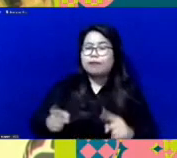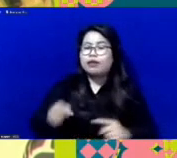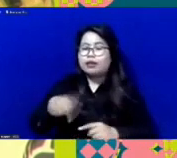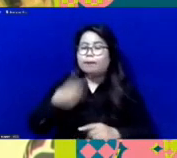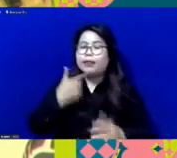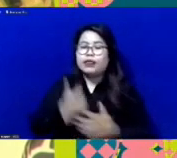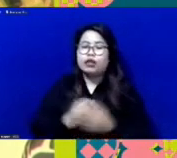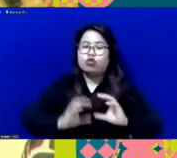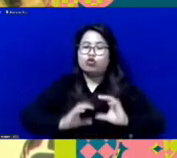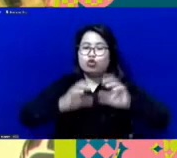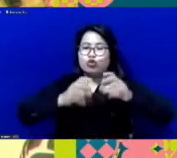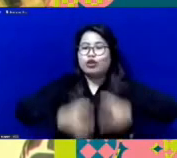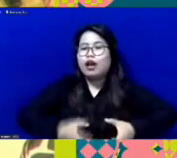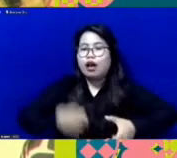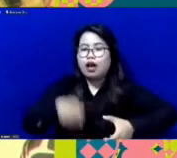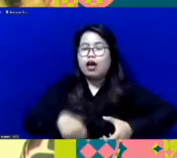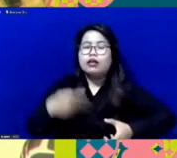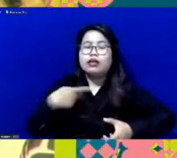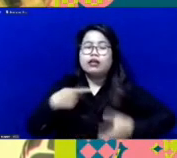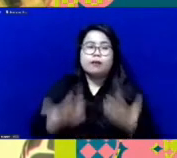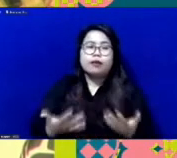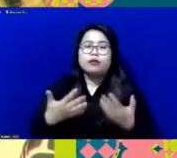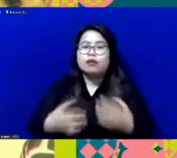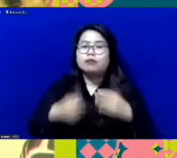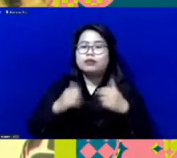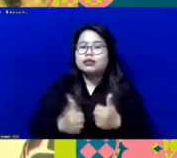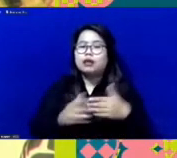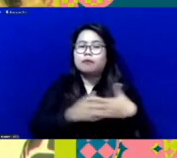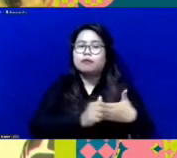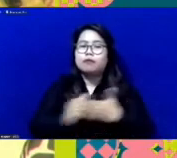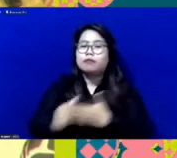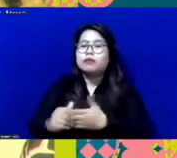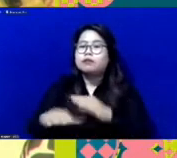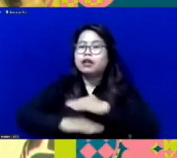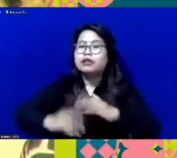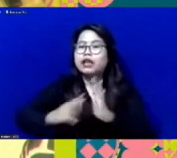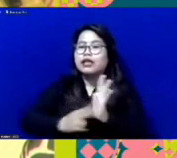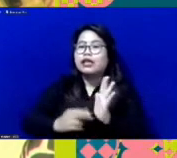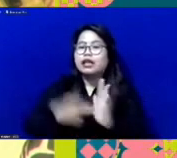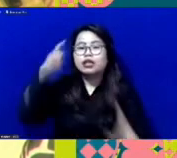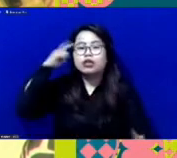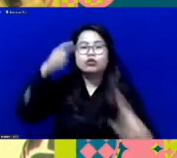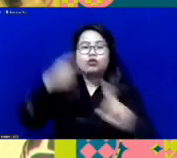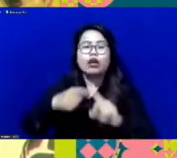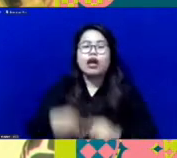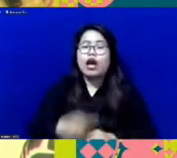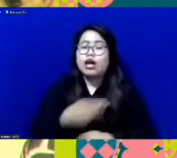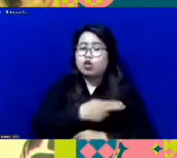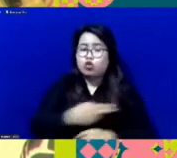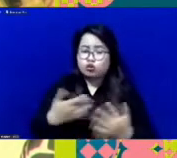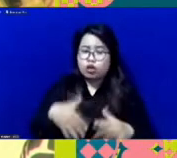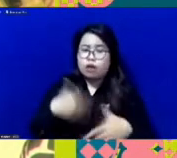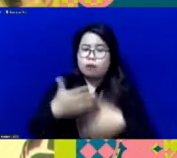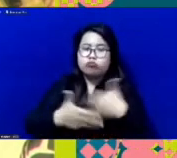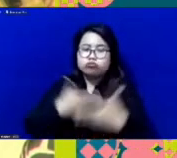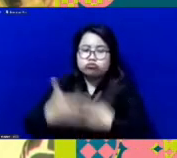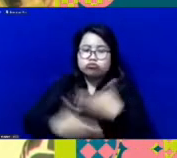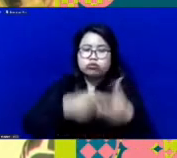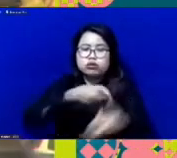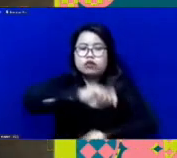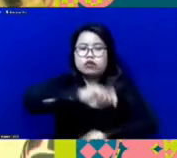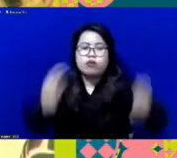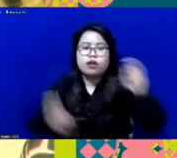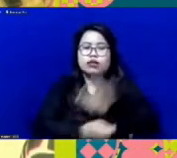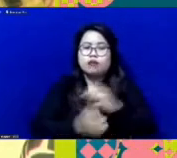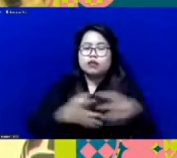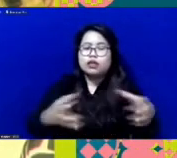purpose. Indonesia has gone through a big transformation since our independence in 1945 and several period